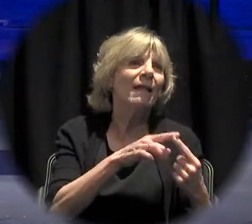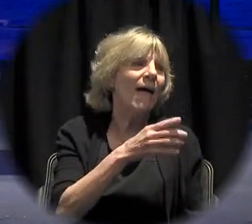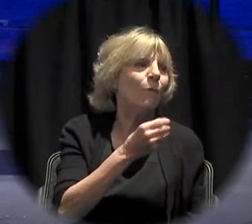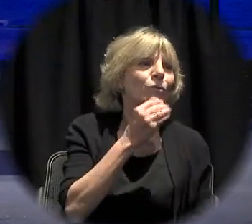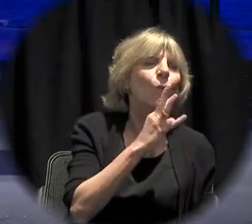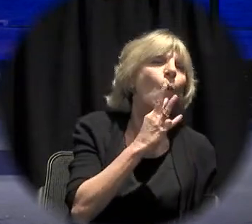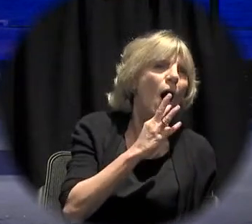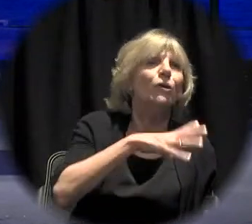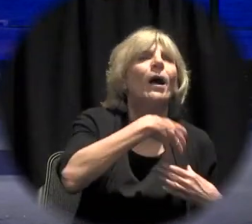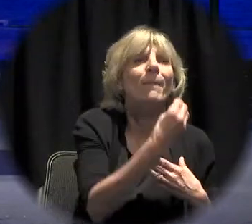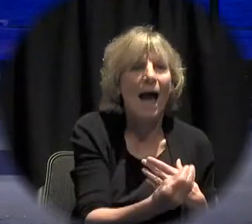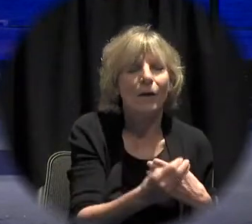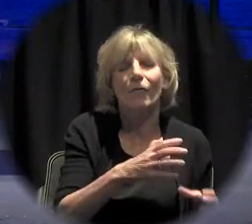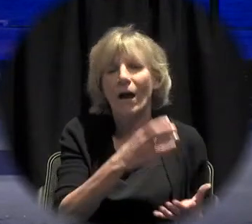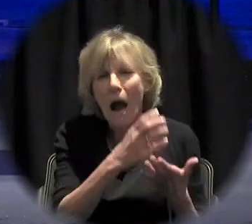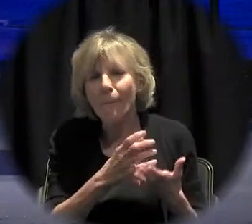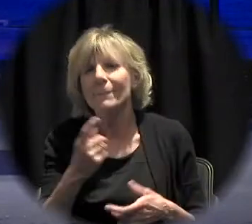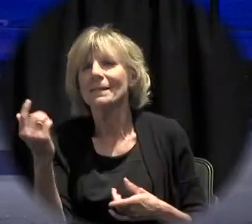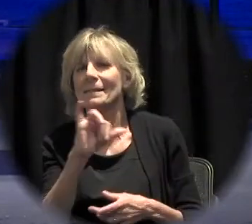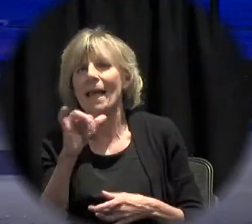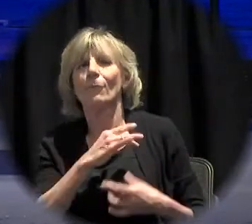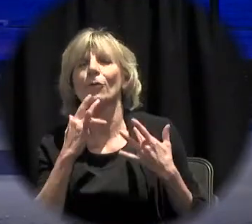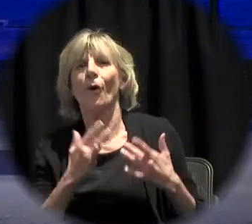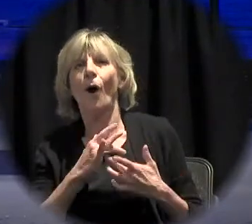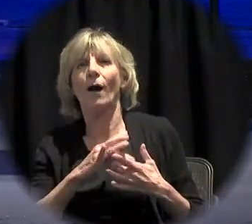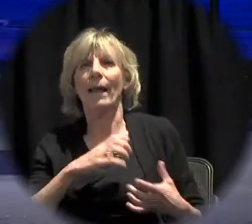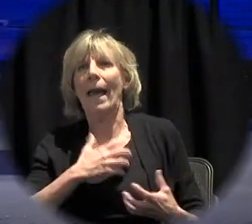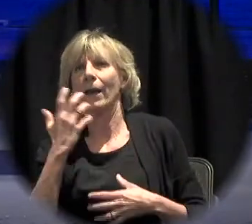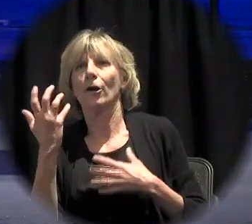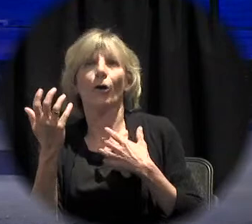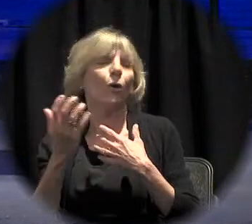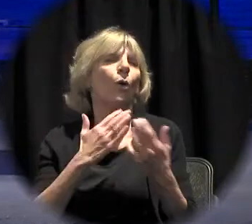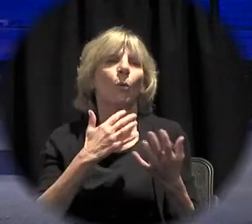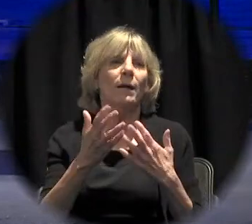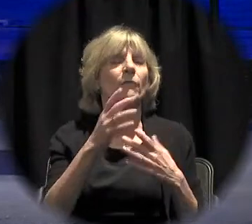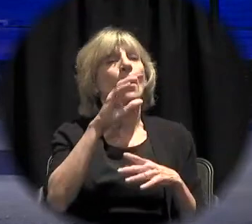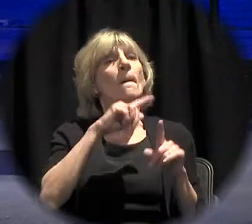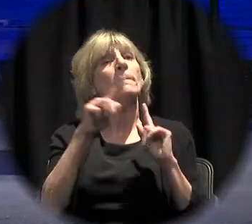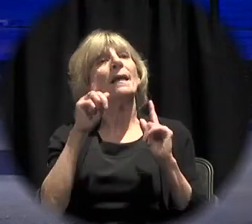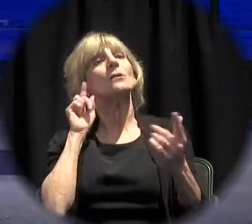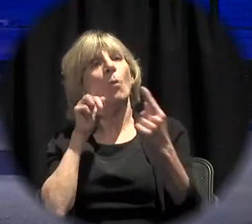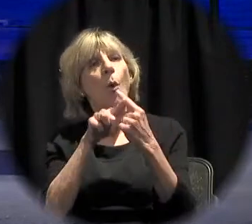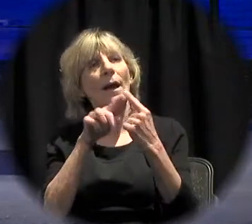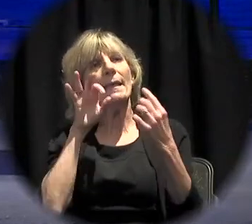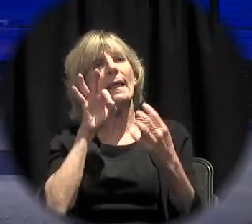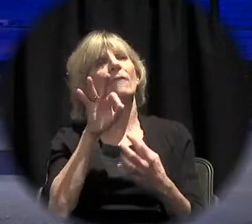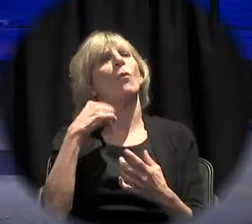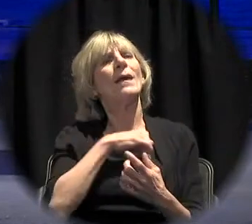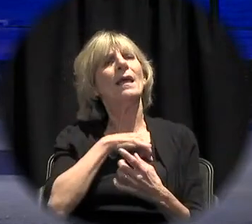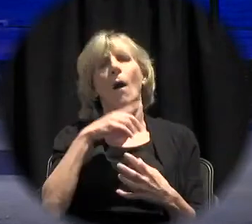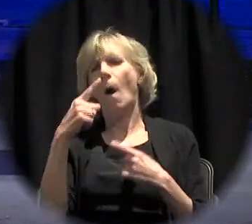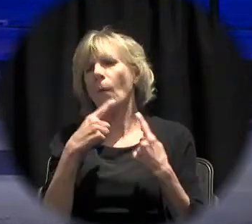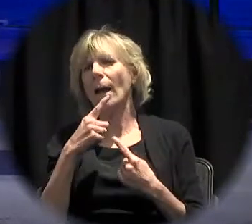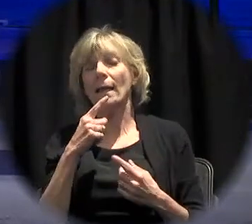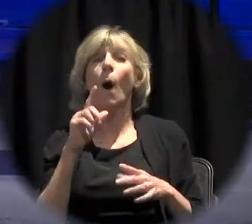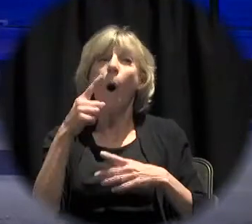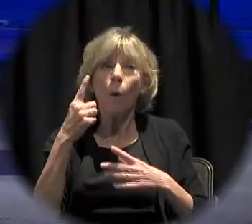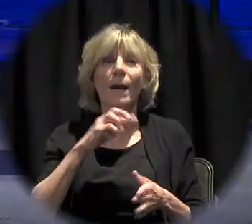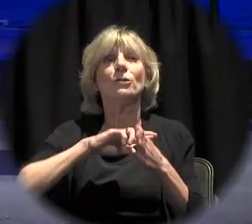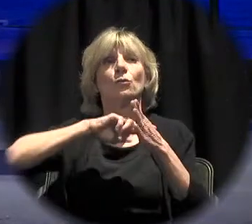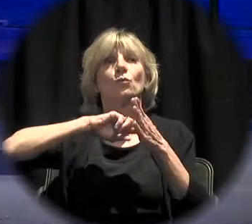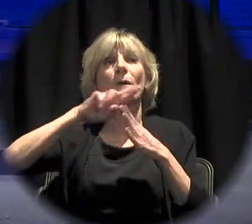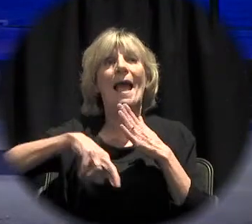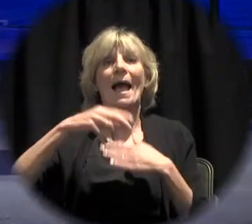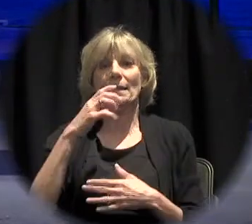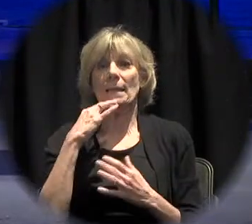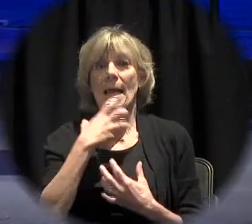reaction, we totally lose credibility. We lose influence. We lose relationship,